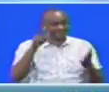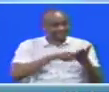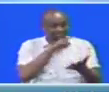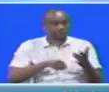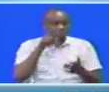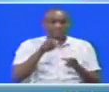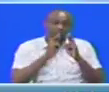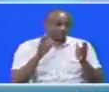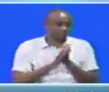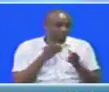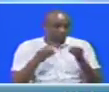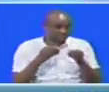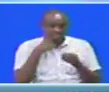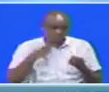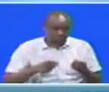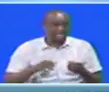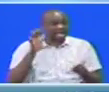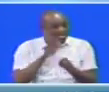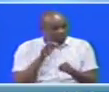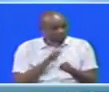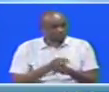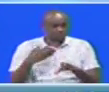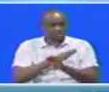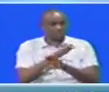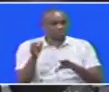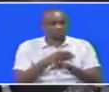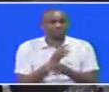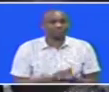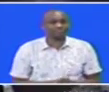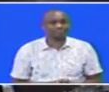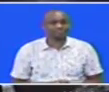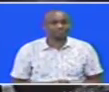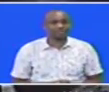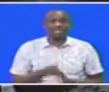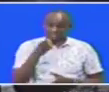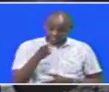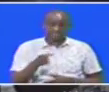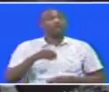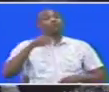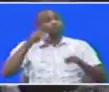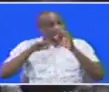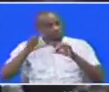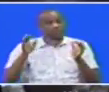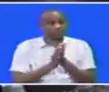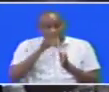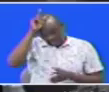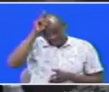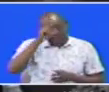gubernatorial results, citing massive irregularities. Uchaguzi yetu ya mashinane ilifanyika kwa njia ya